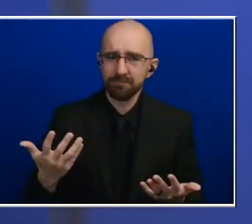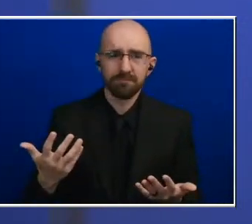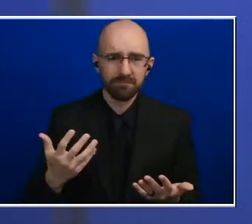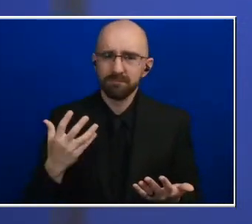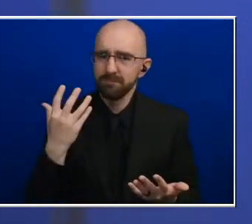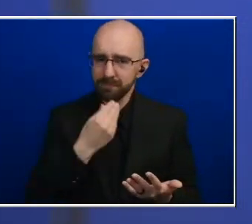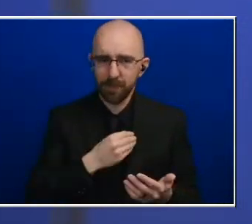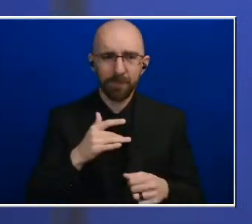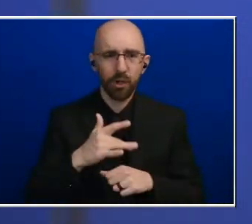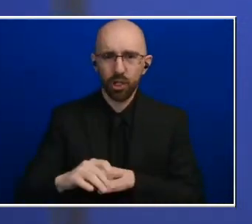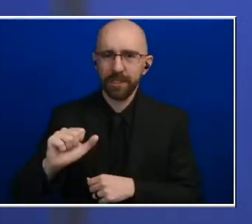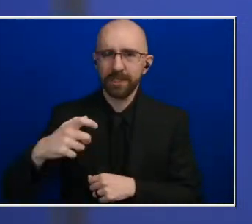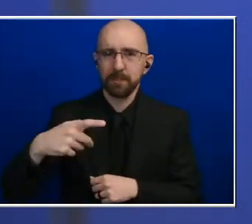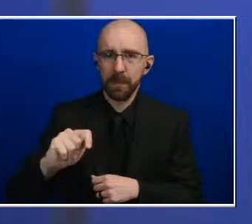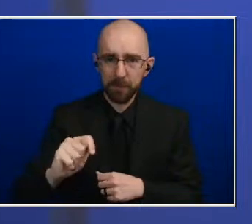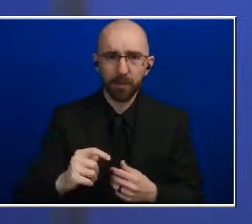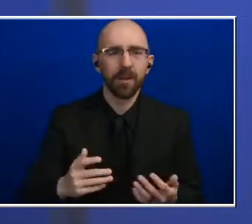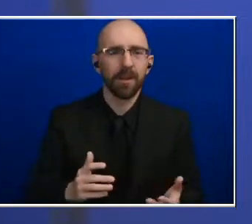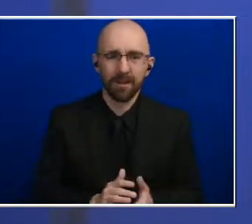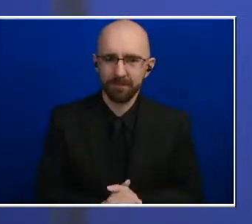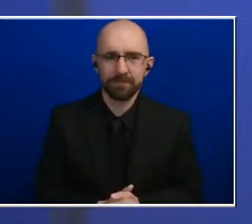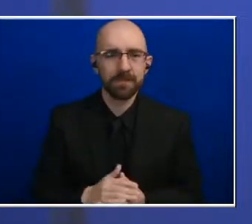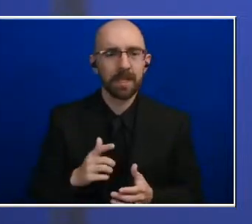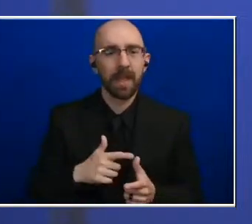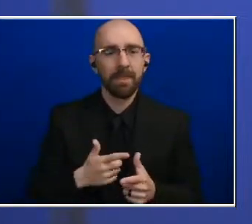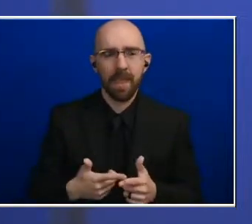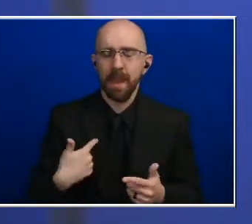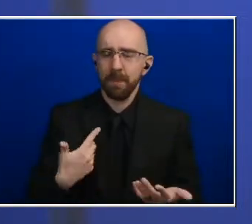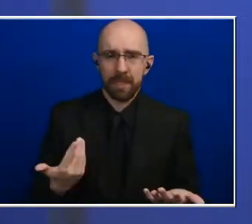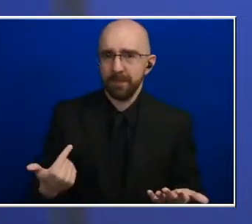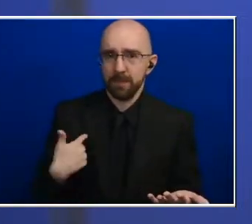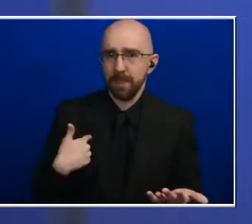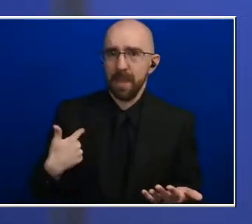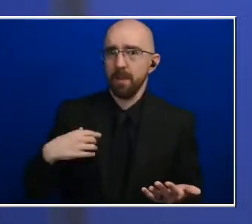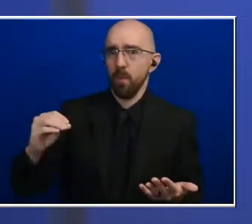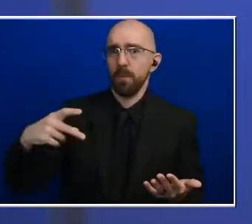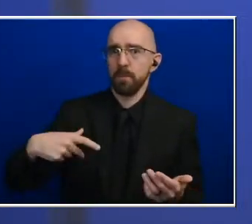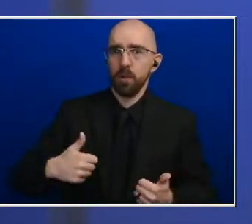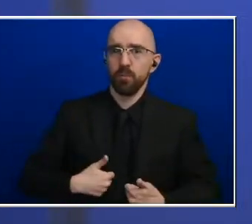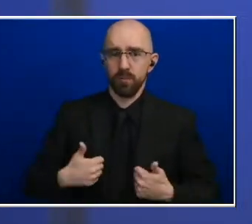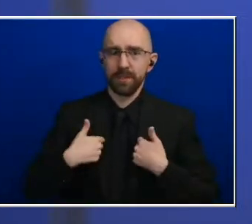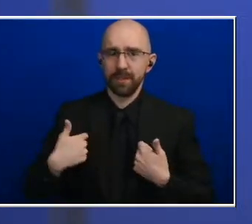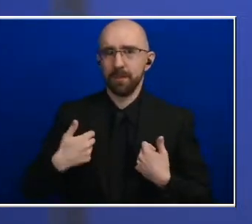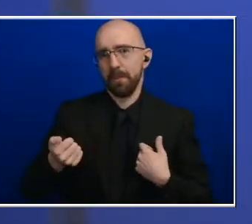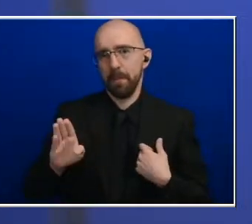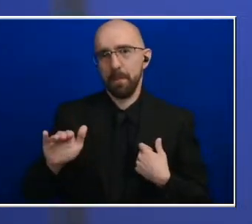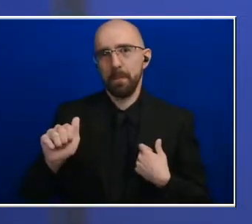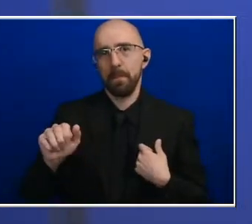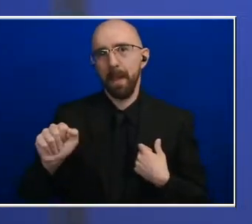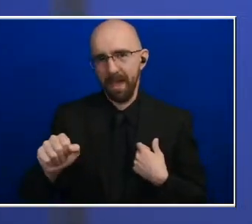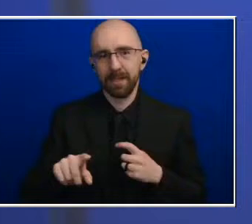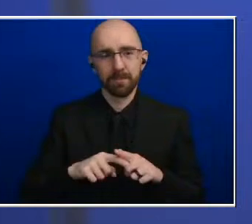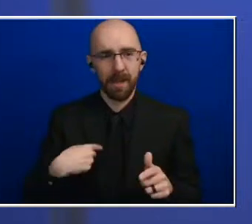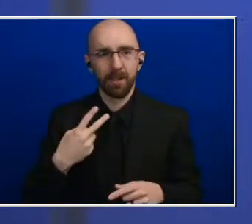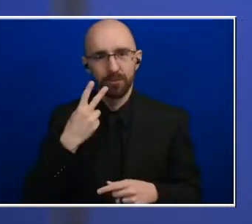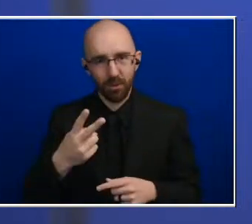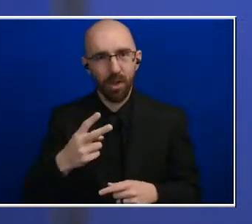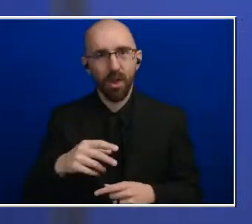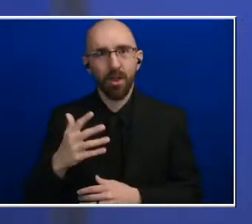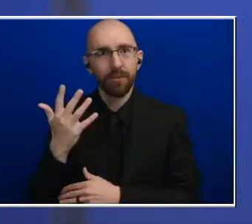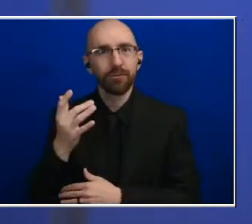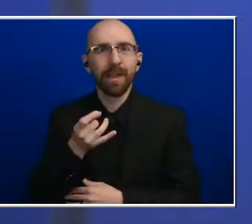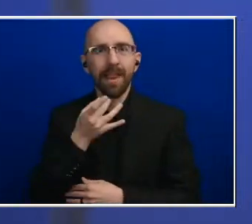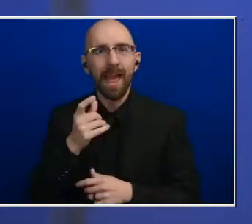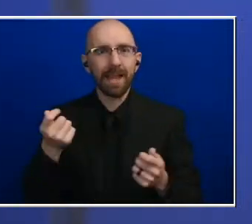September. And then, I mean, even me, I'm an Overland Park resident, so I'm a little biased, but I saw you at the tree lighting ceremony, and I was